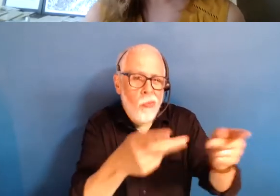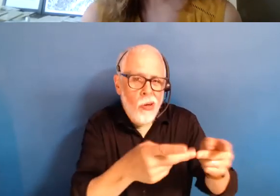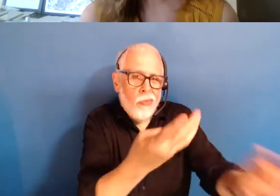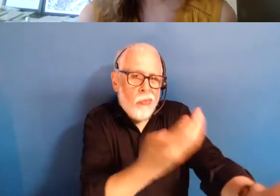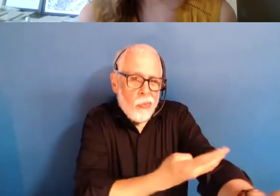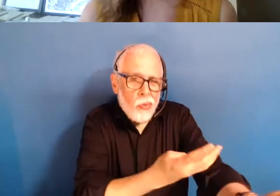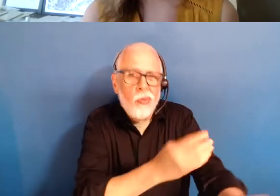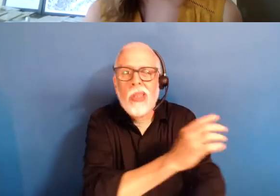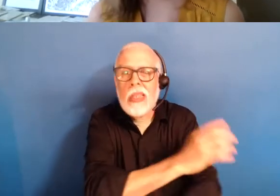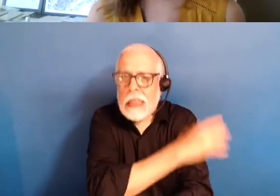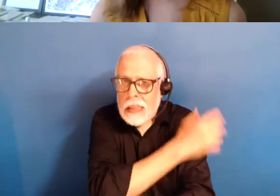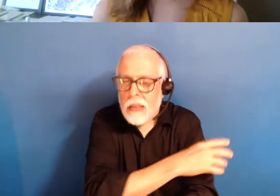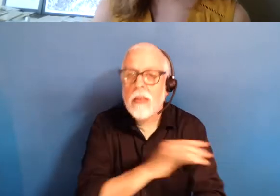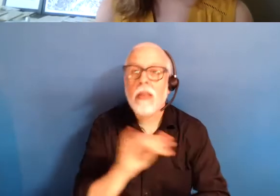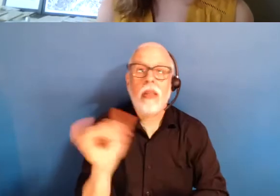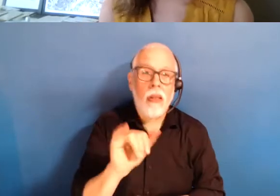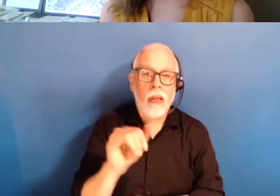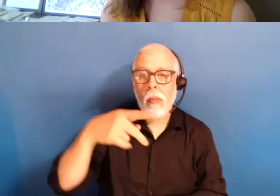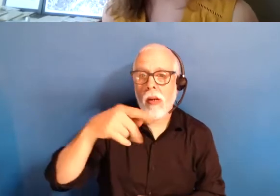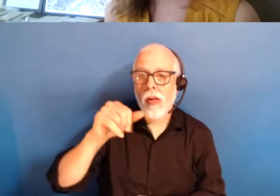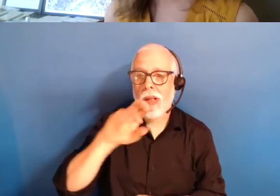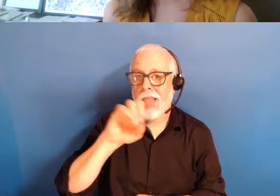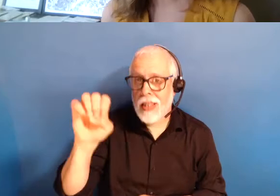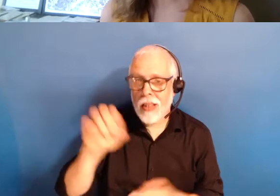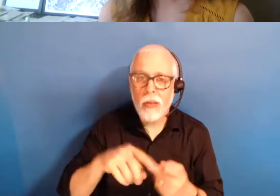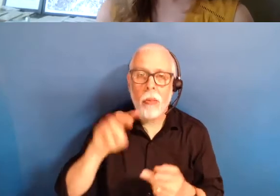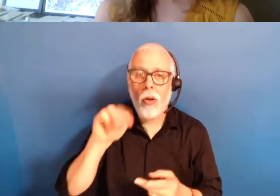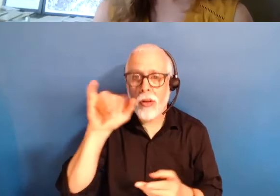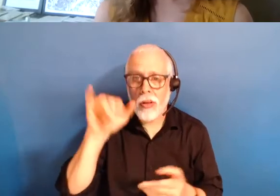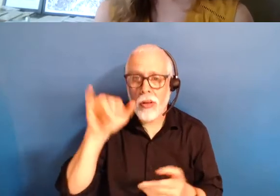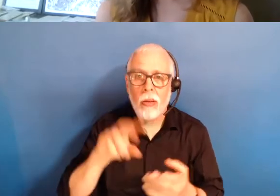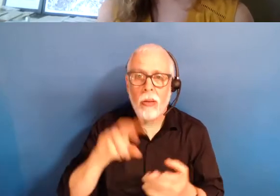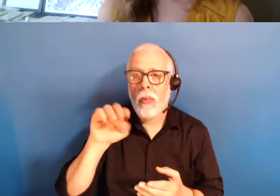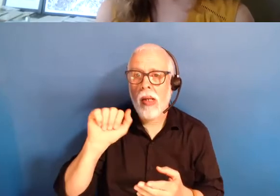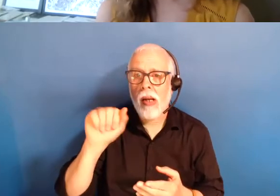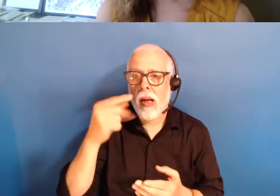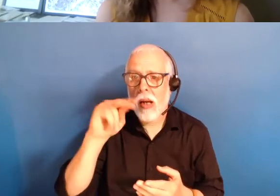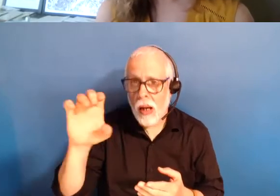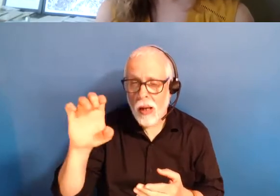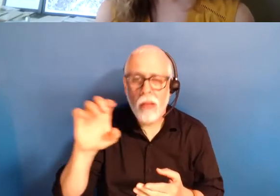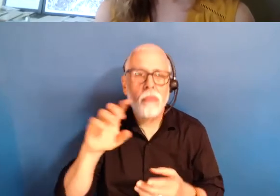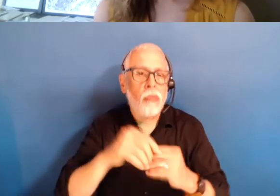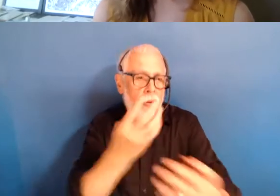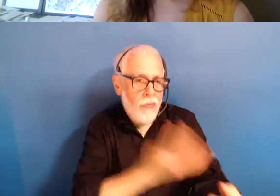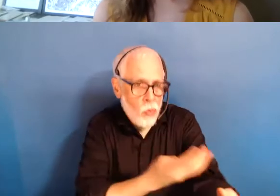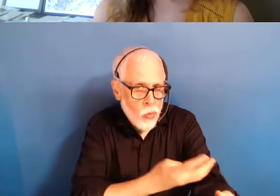or clinic, such as Pardee or Mercy or Mayheg, to get the infusion.